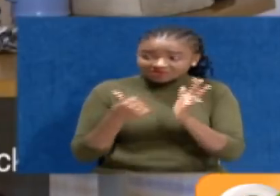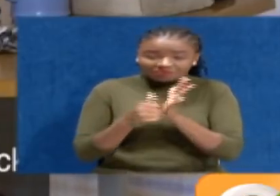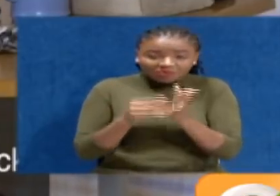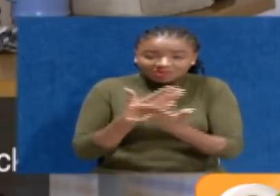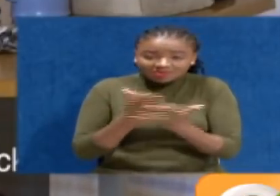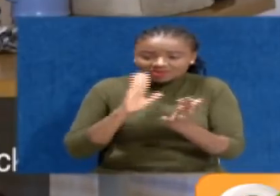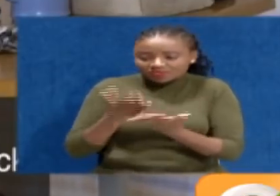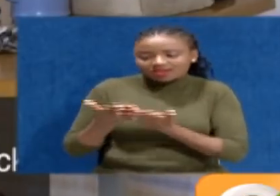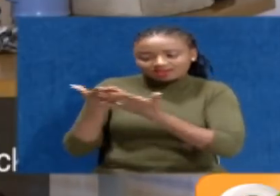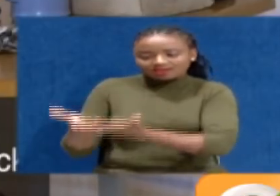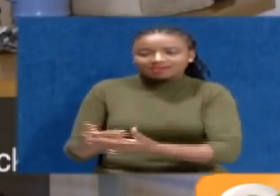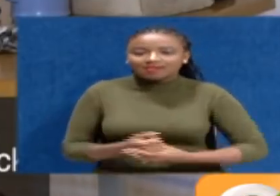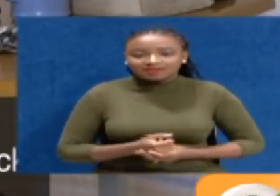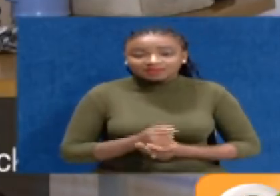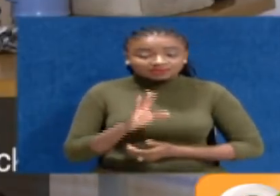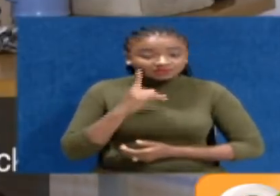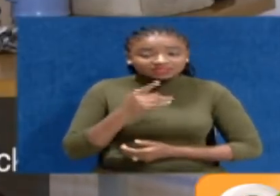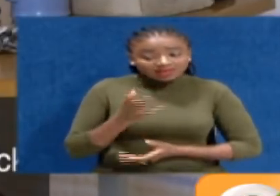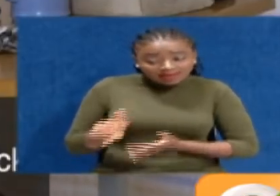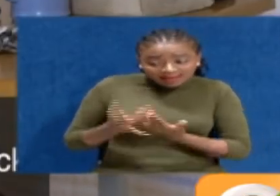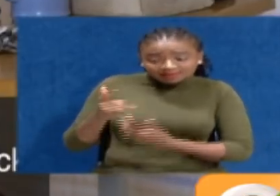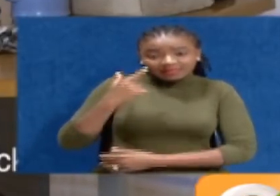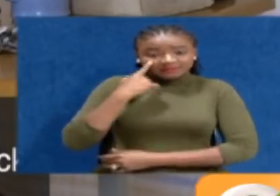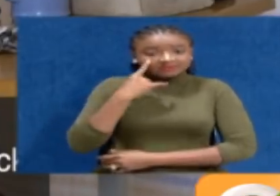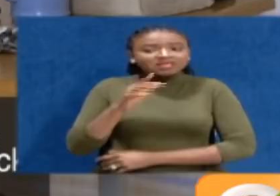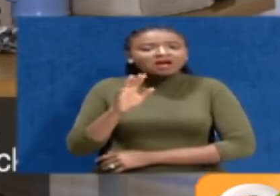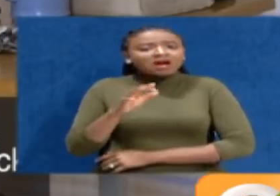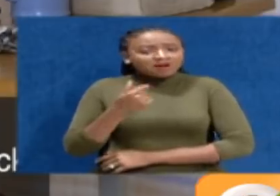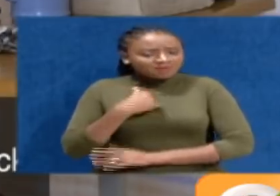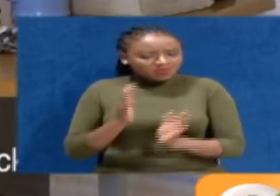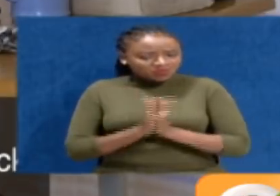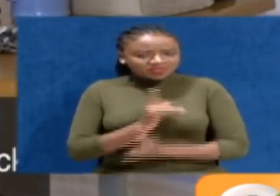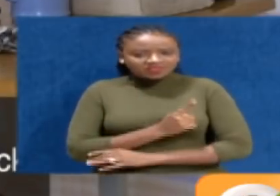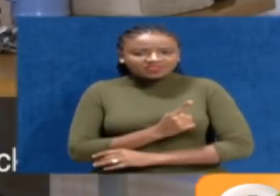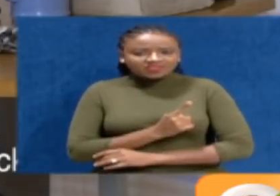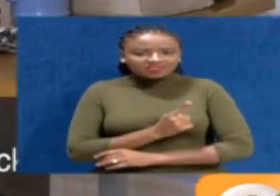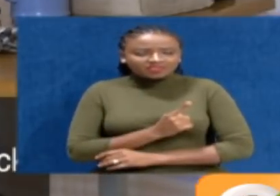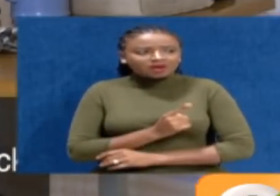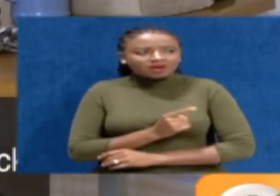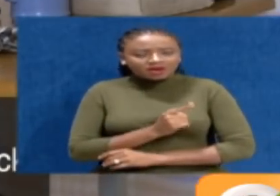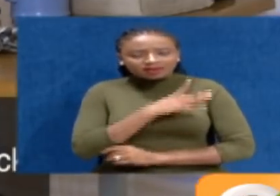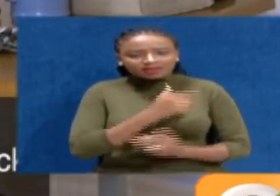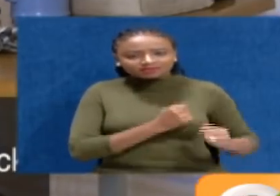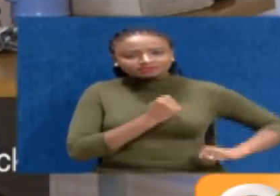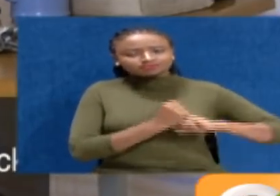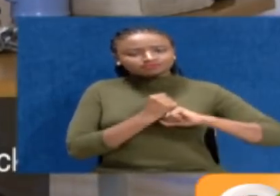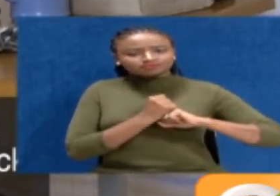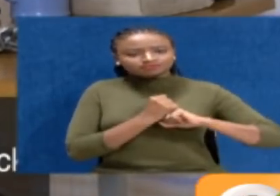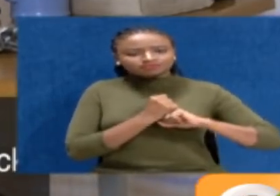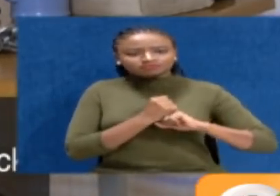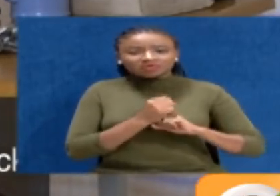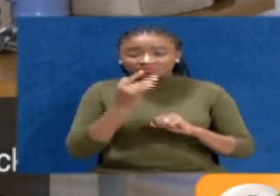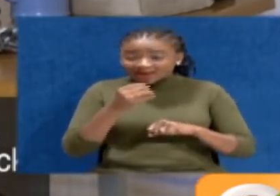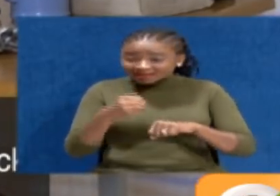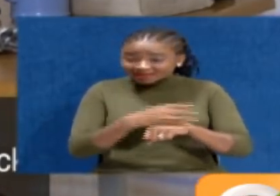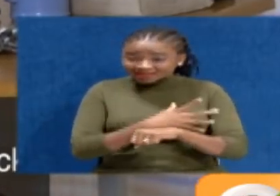yote, tutaona vile tutakusaidia. So you reassure the patient ya kwamba I'll be with you. Kwa sababu wanajua the journey of